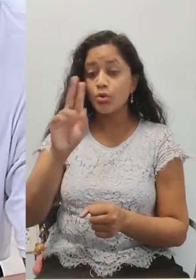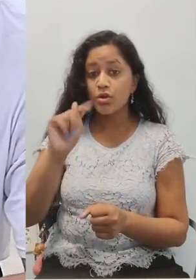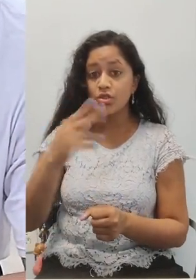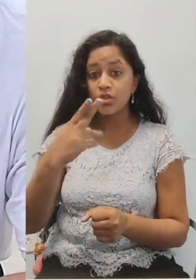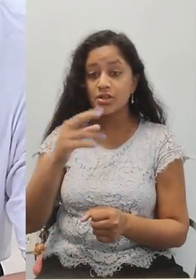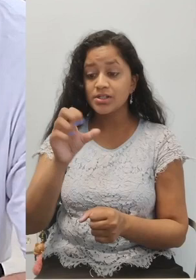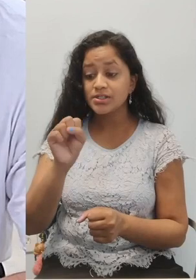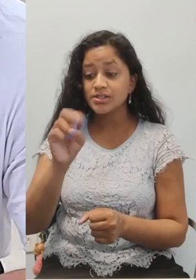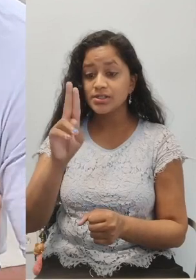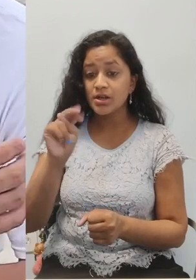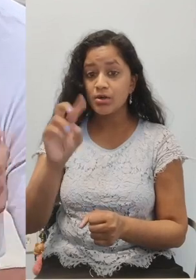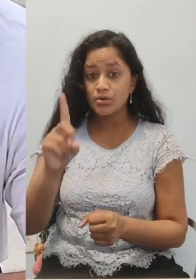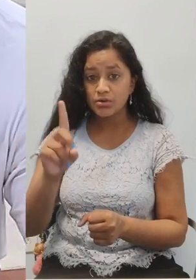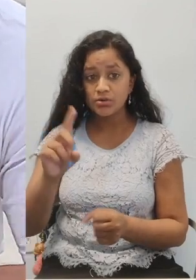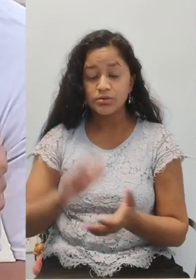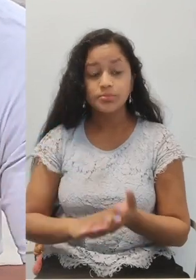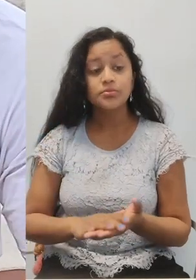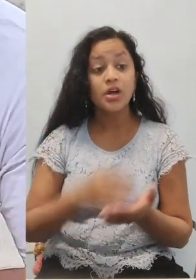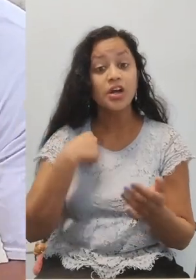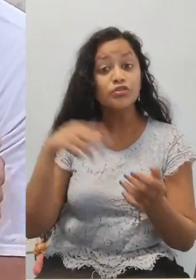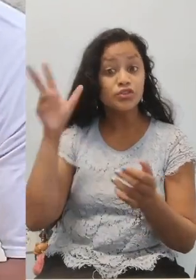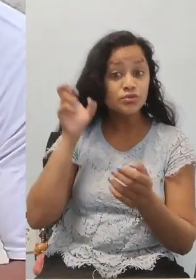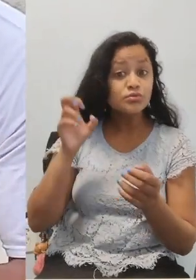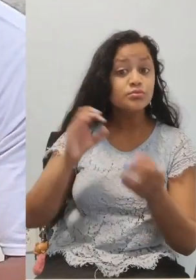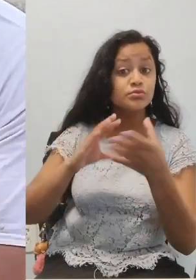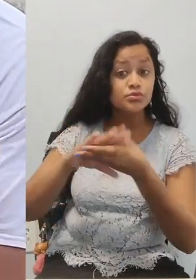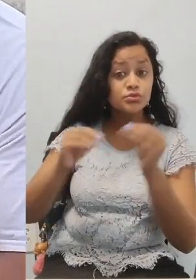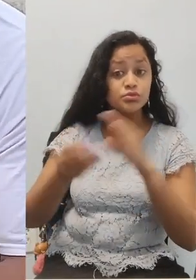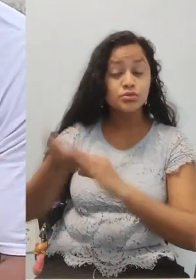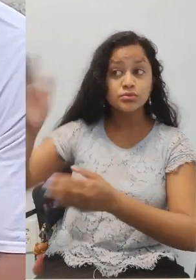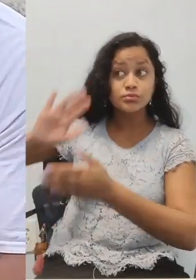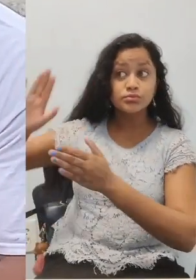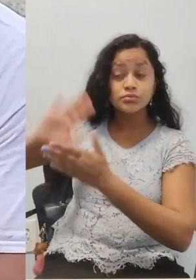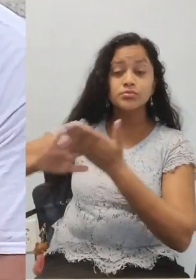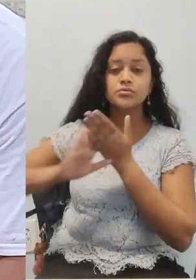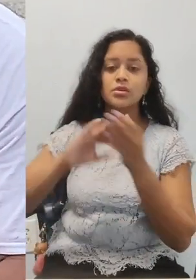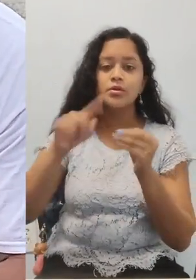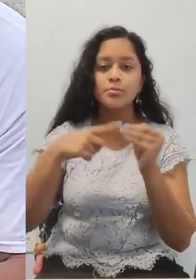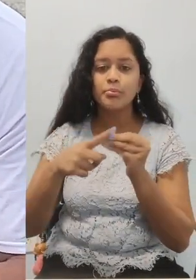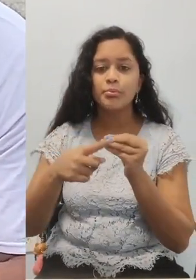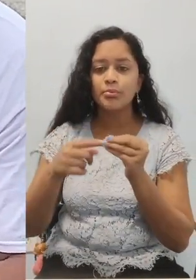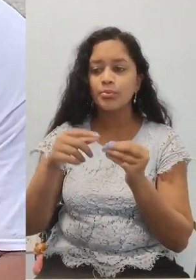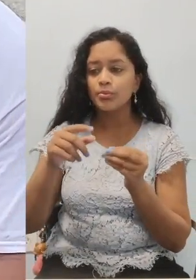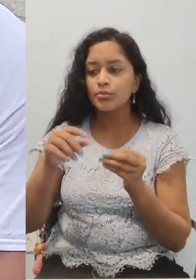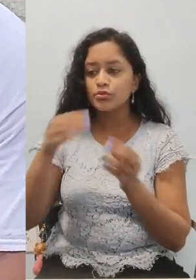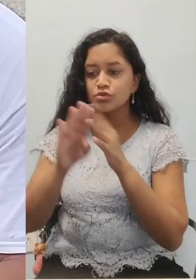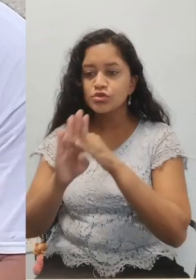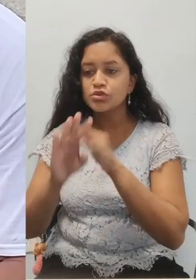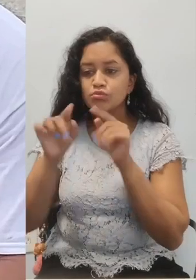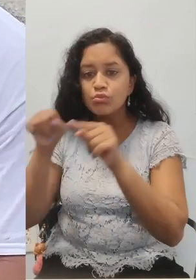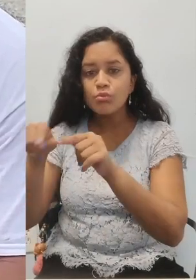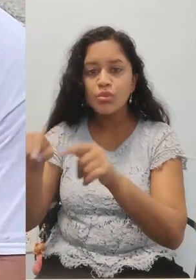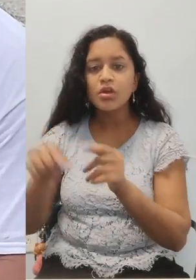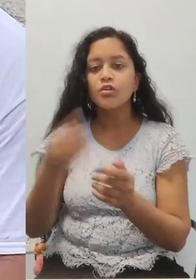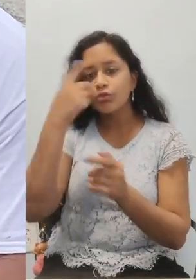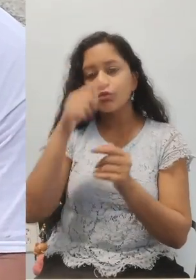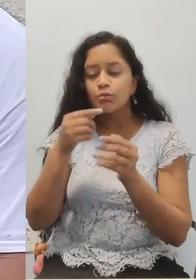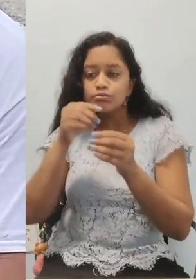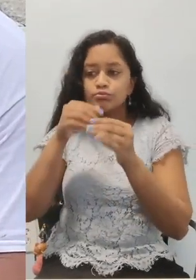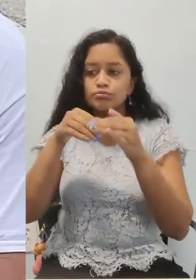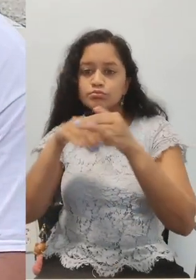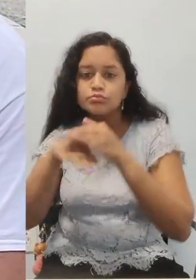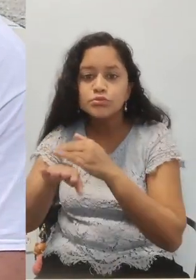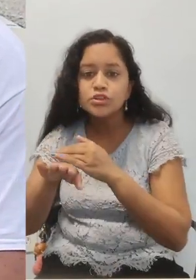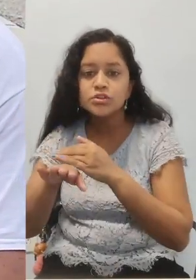my whole life I'd heard stories about tiger sharks potentially going into the North Sound to maybe give birth or something like that, and I'd